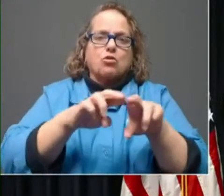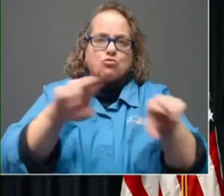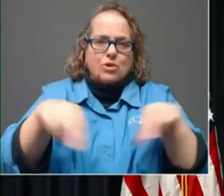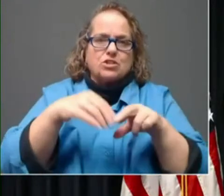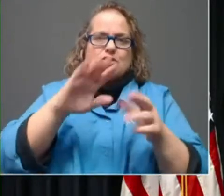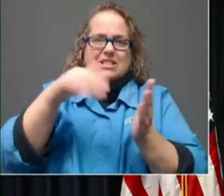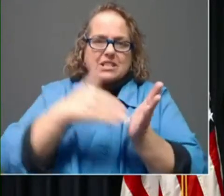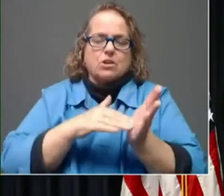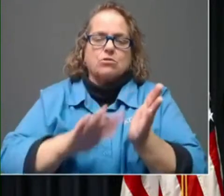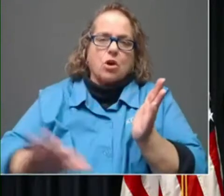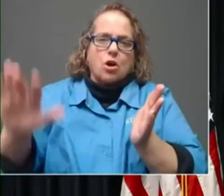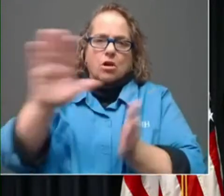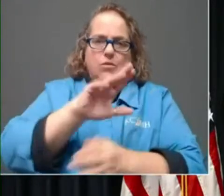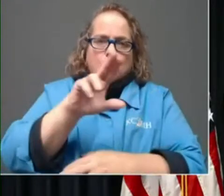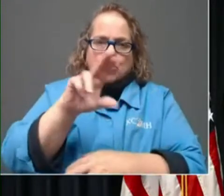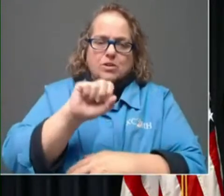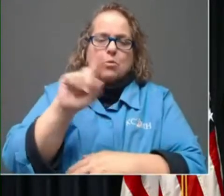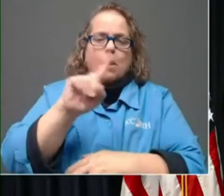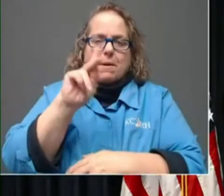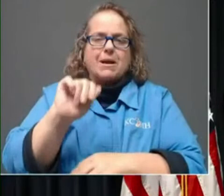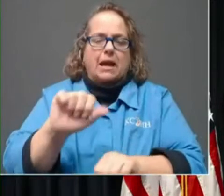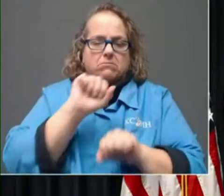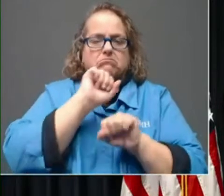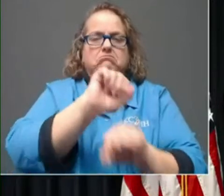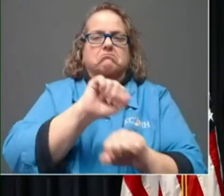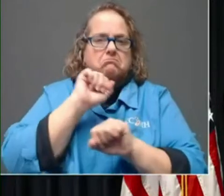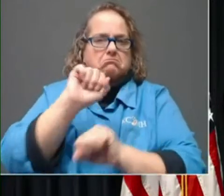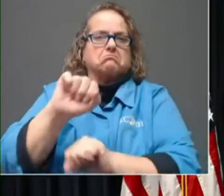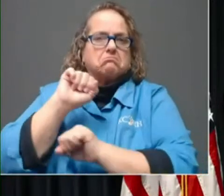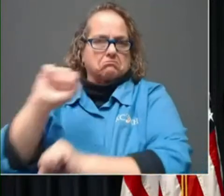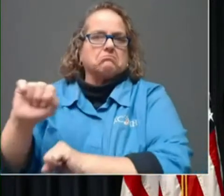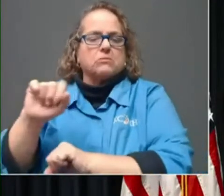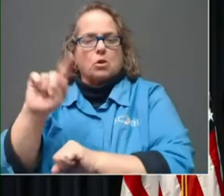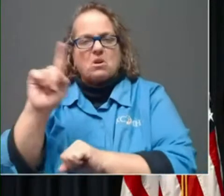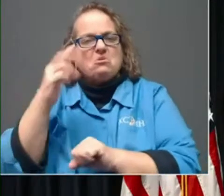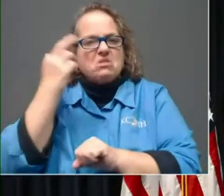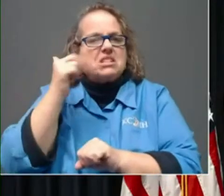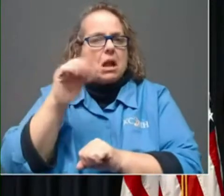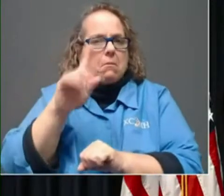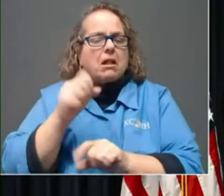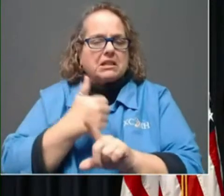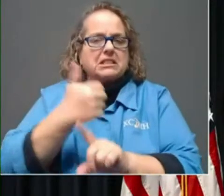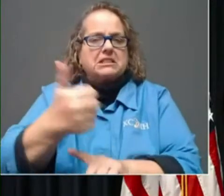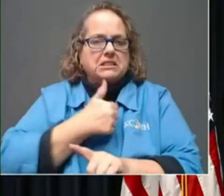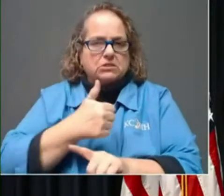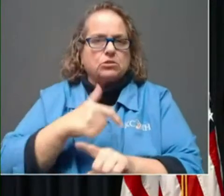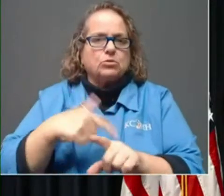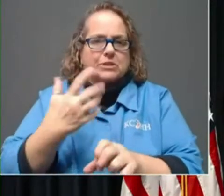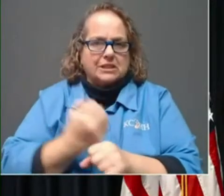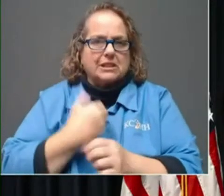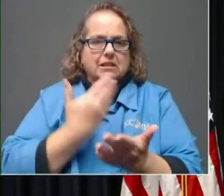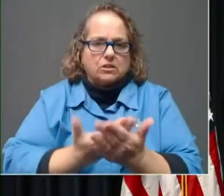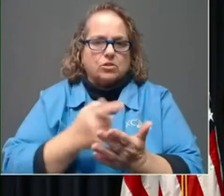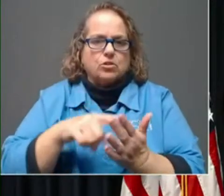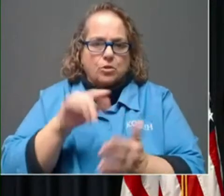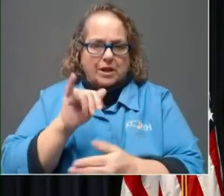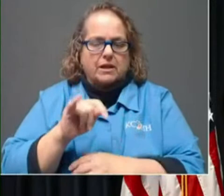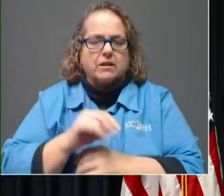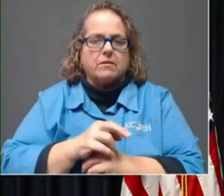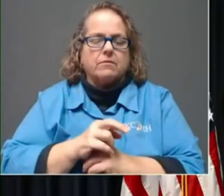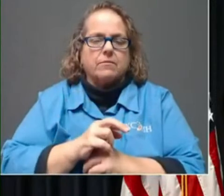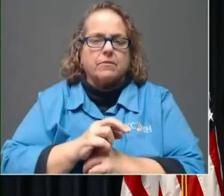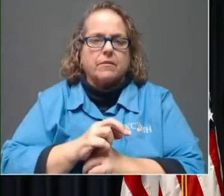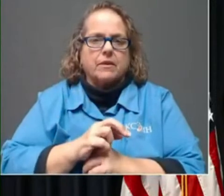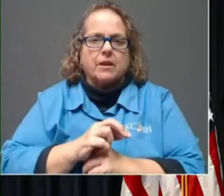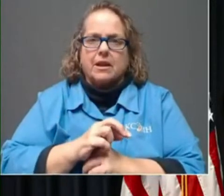where everyone can travel by driving just a reasonable distance to get to it. It will not be